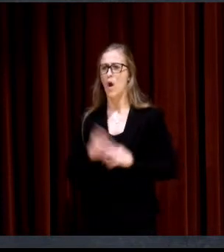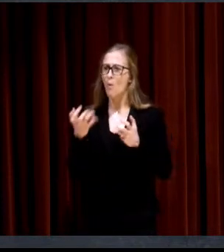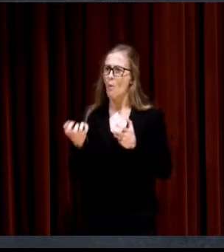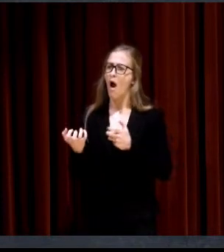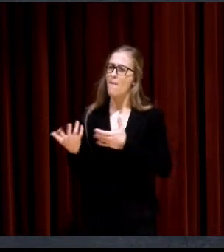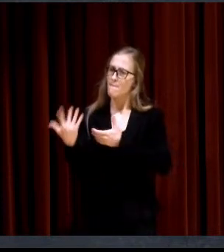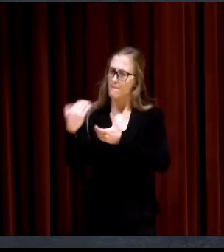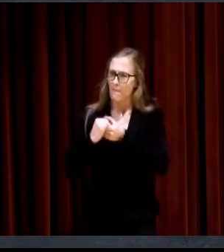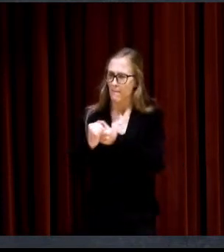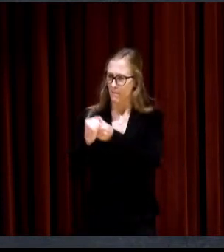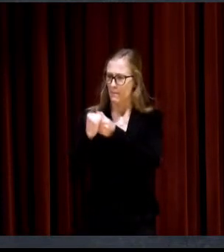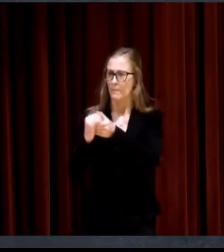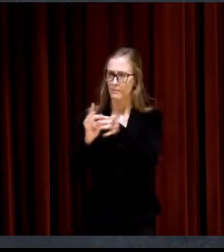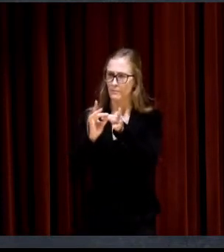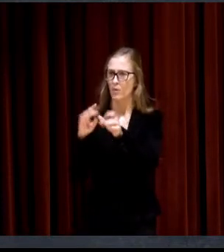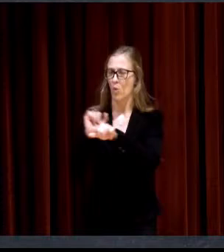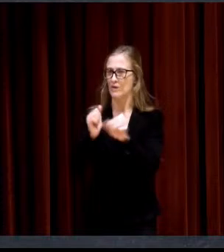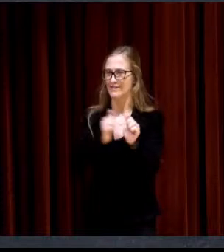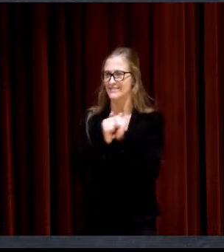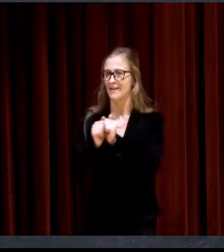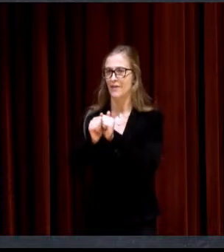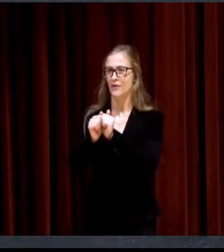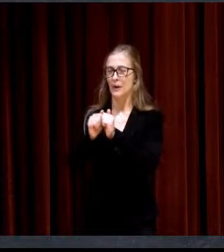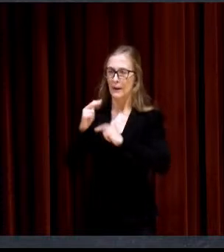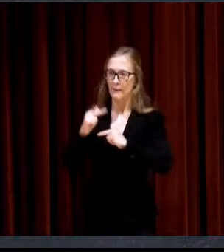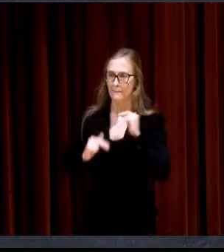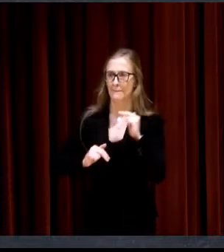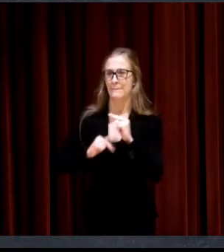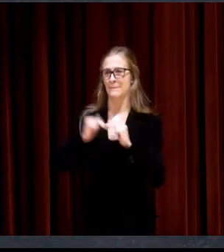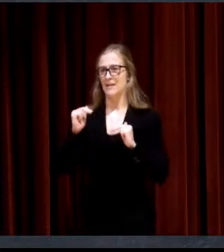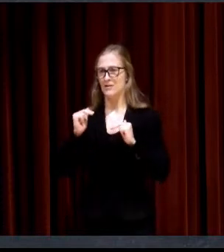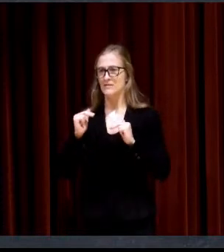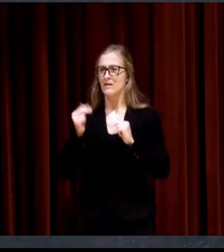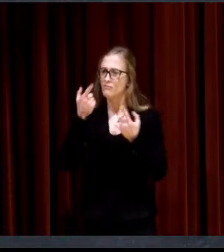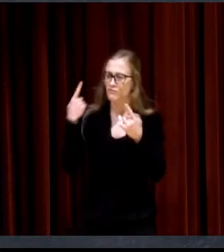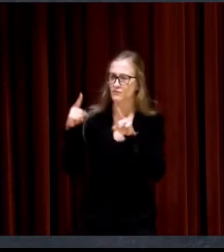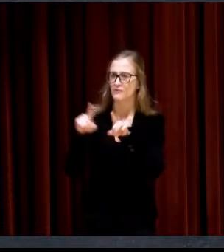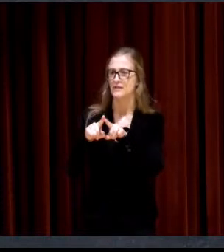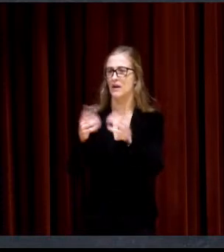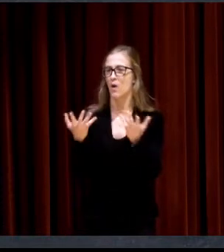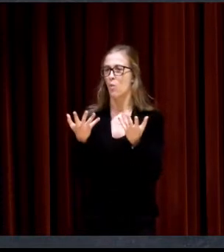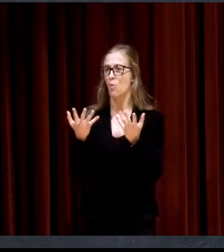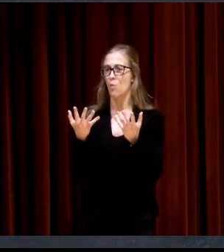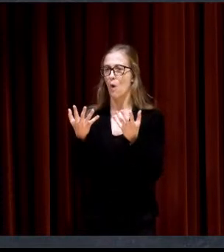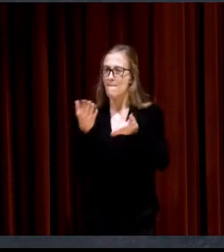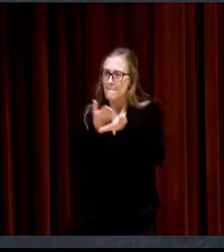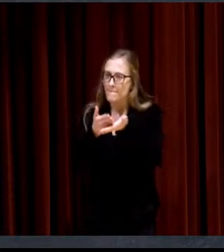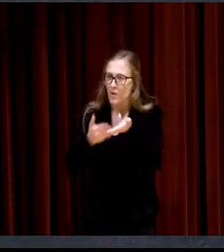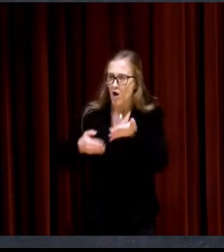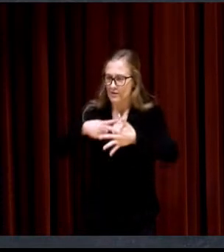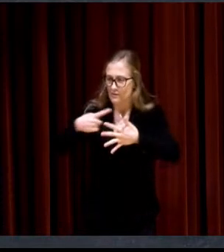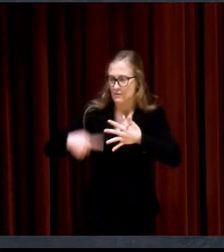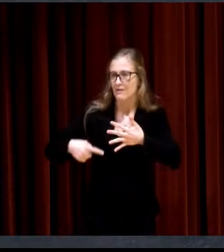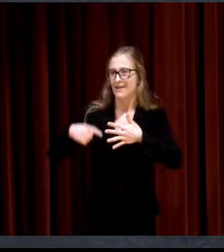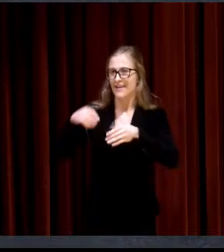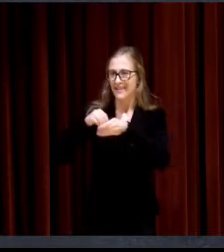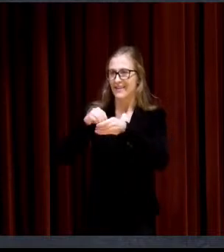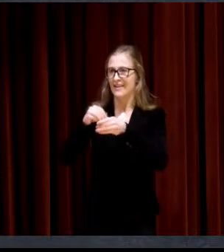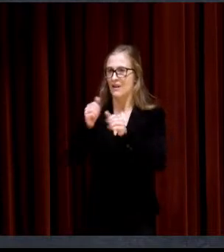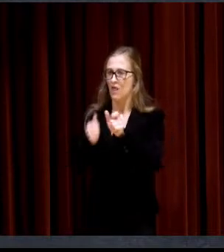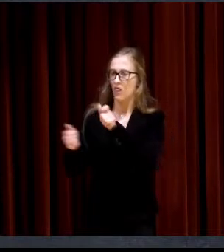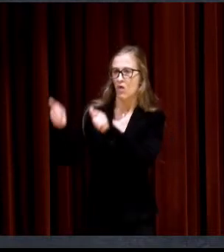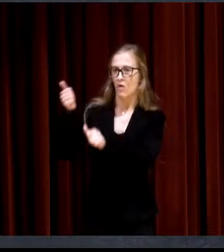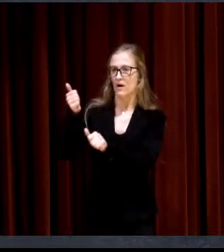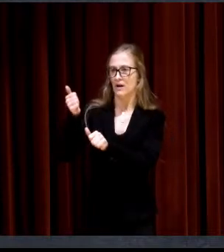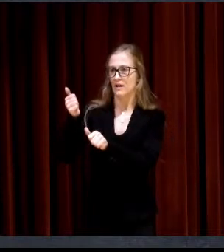with those cooperating districts to build MOUs to agree on what facets of authority that this collaborative